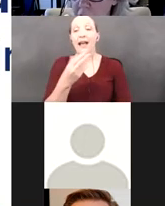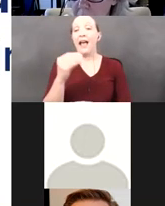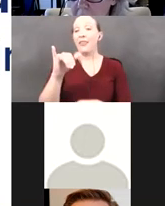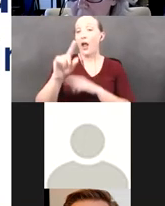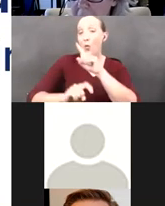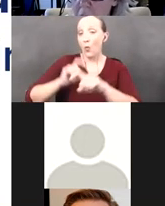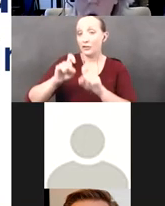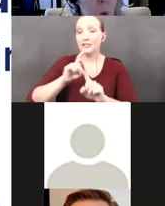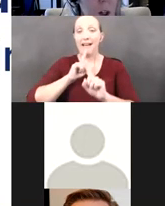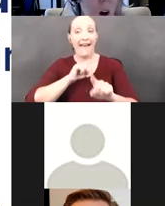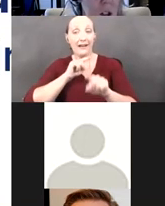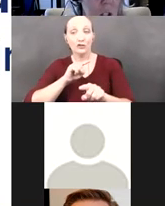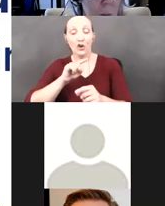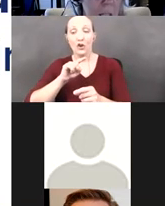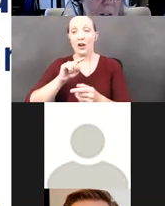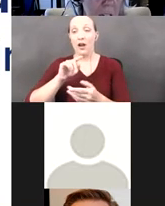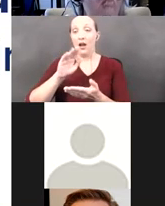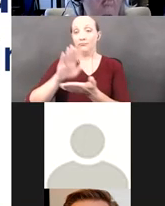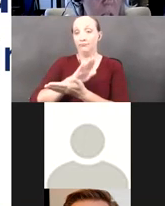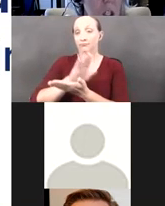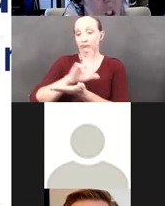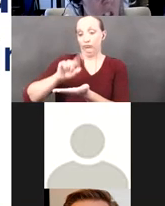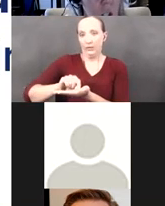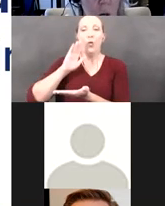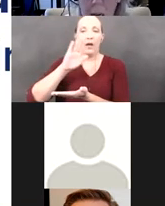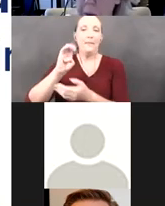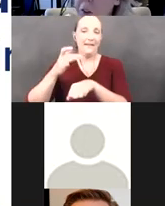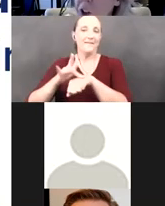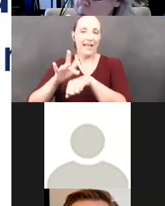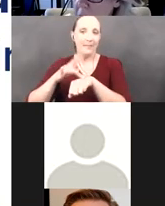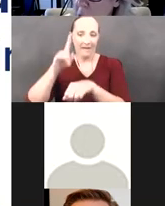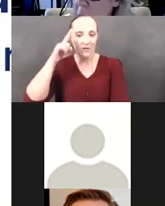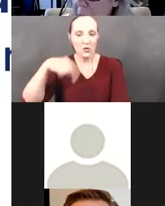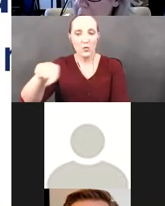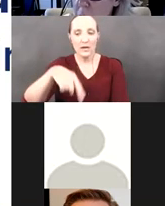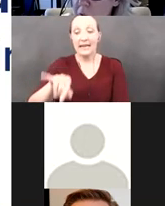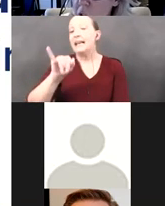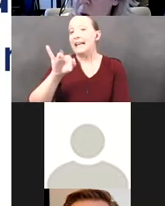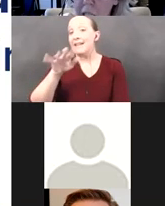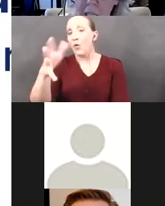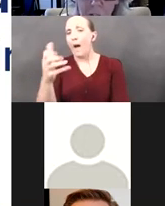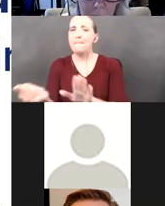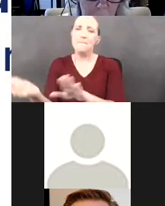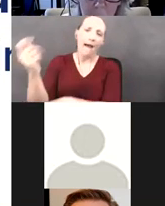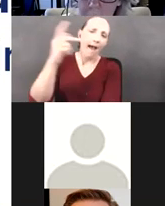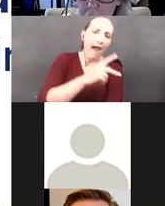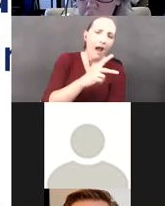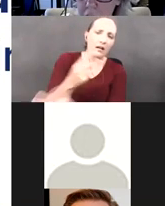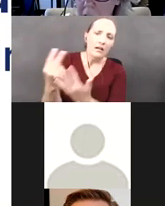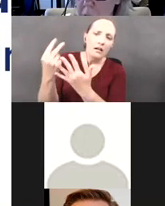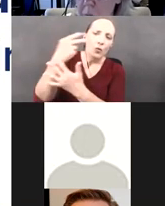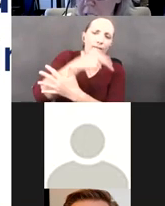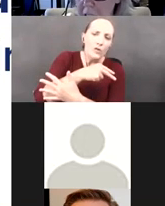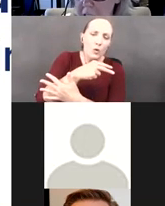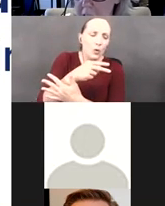document from familias. today will El also be documento de available. So preguntas y if respuestas you want también to va a go estar back and disponible. review Si any quiere of the volver y information